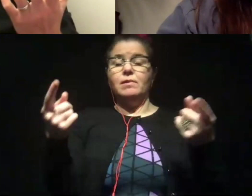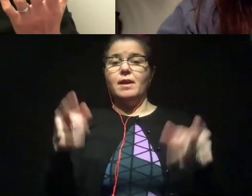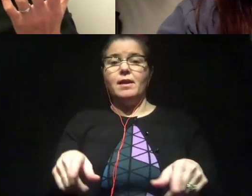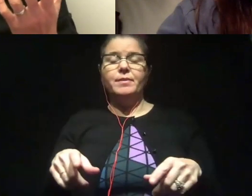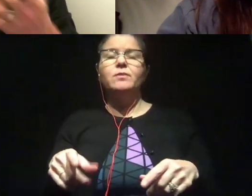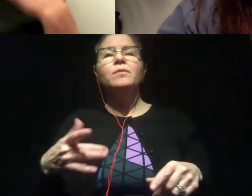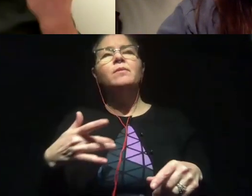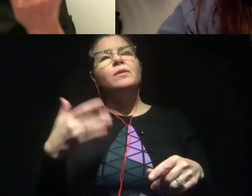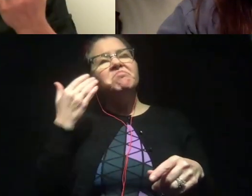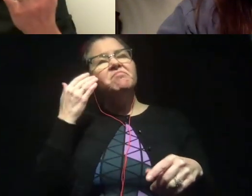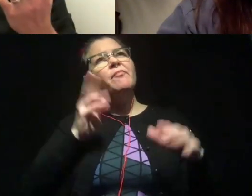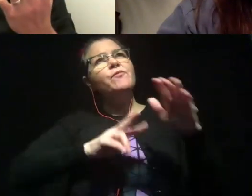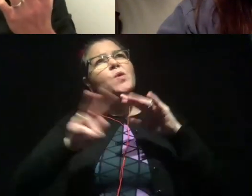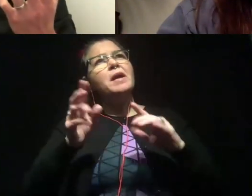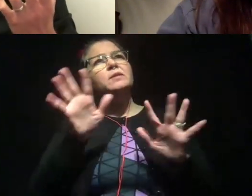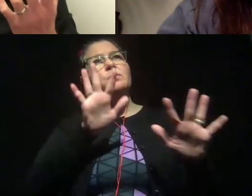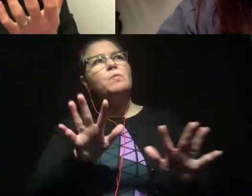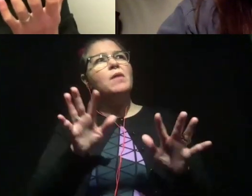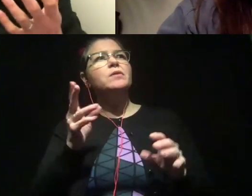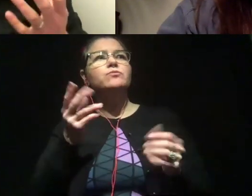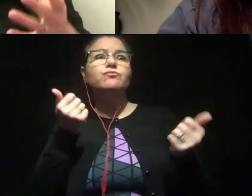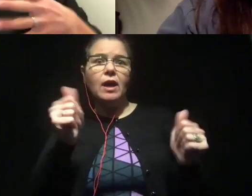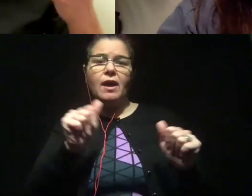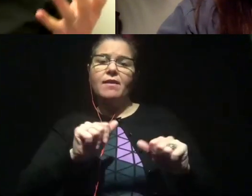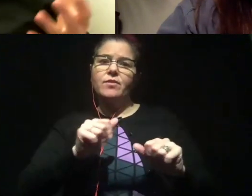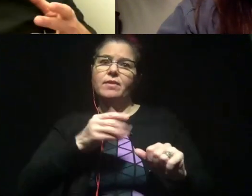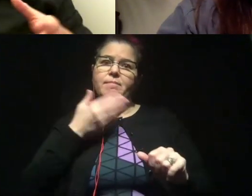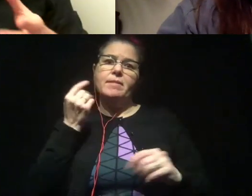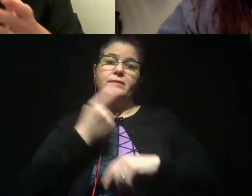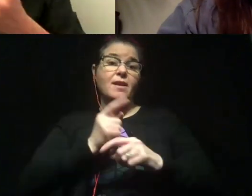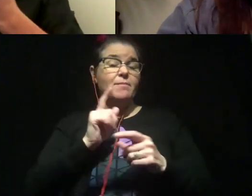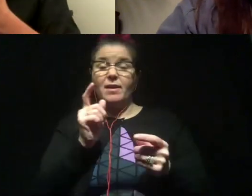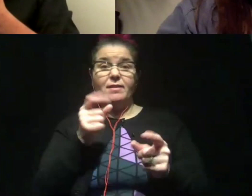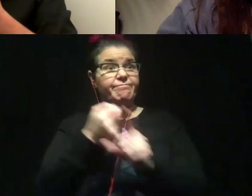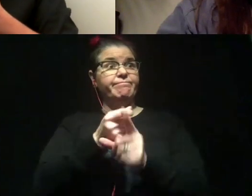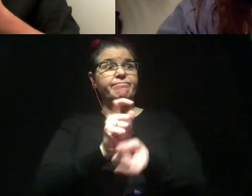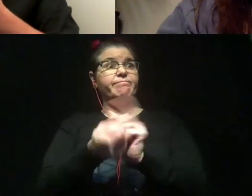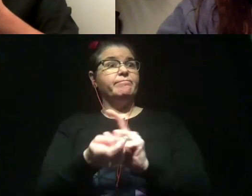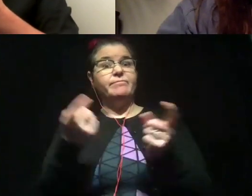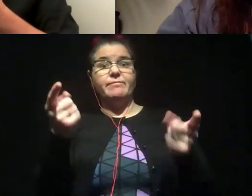weather forecasts out there and we try and do it just on clear days, but sometimes there's weather changes and sometimes it blows in.